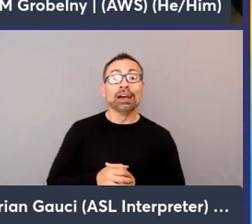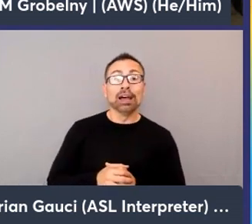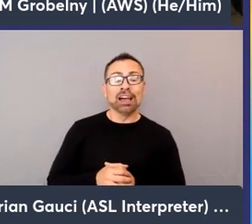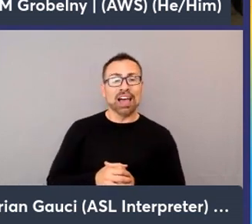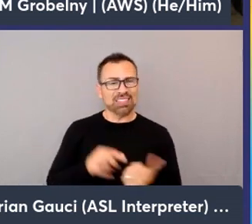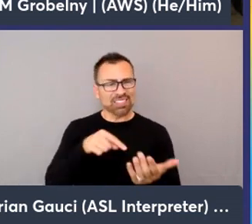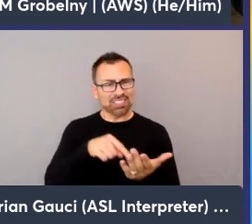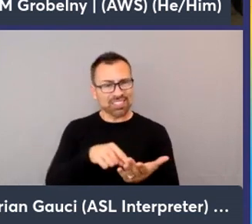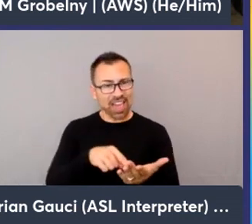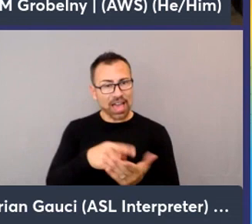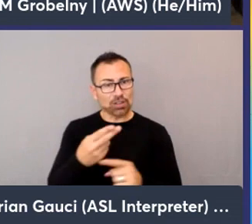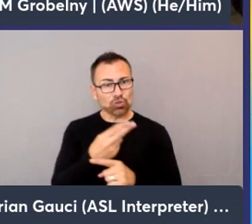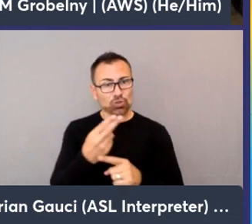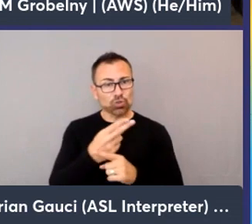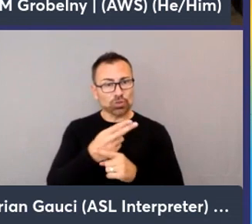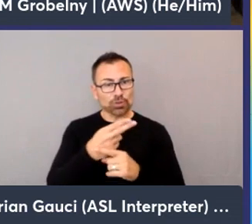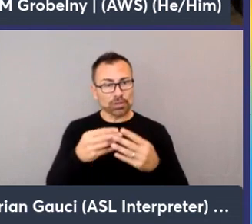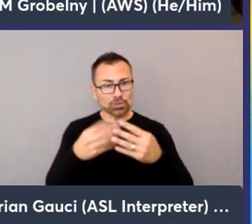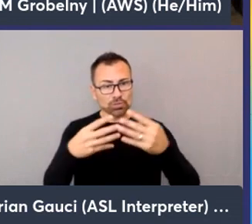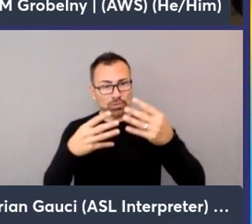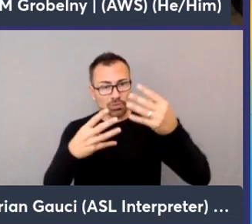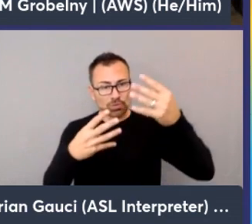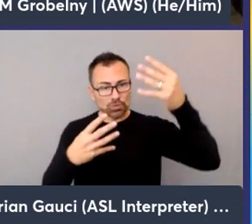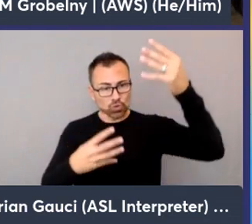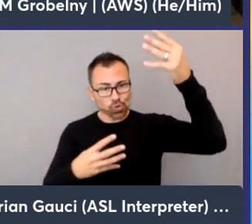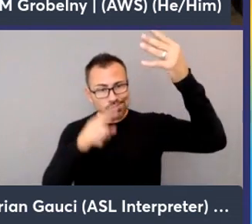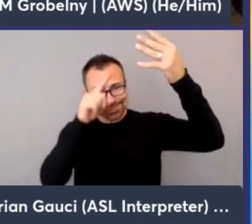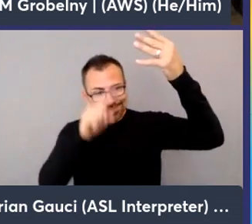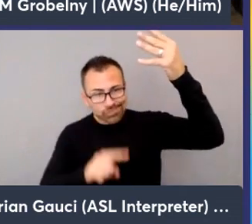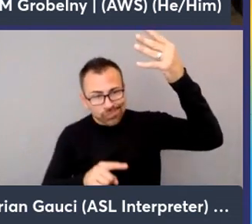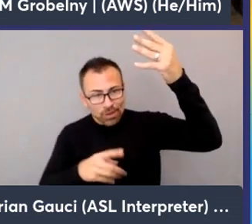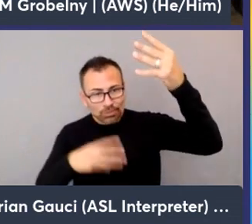go scroll up and down and get more additional context.